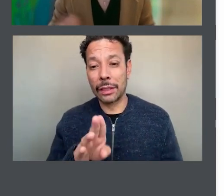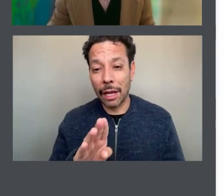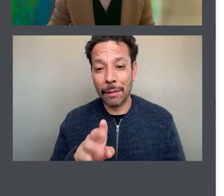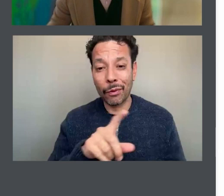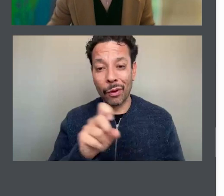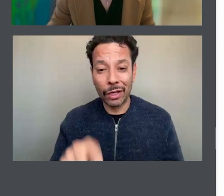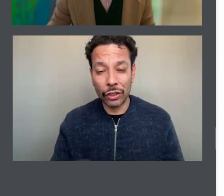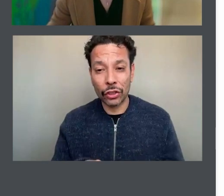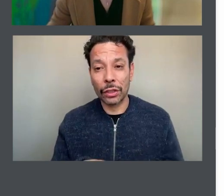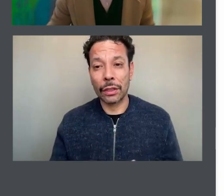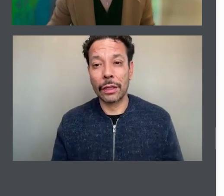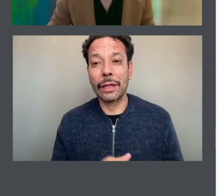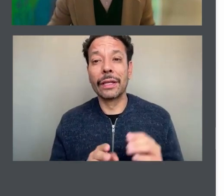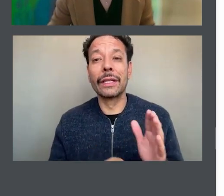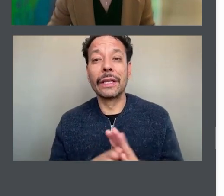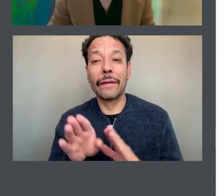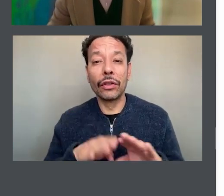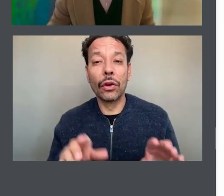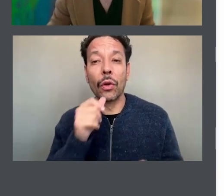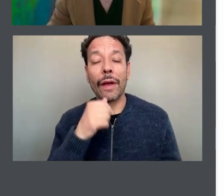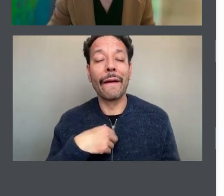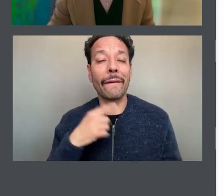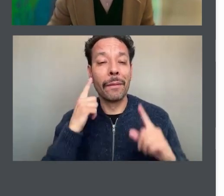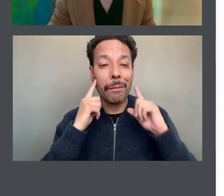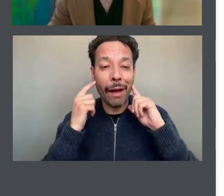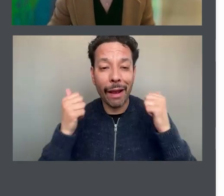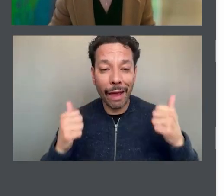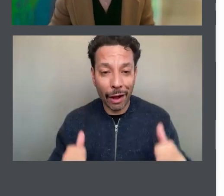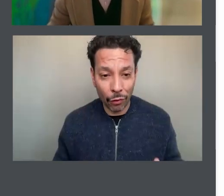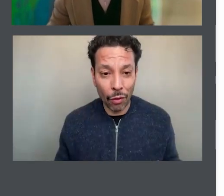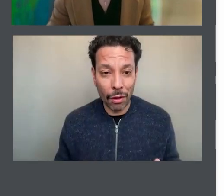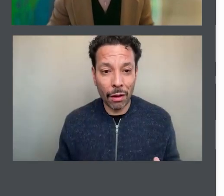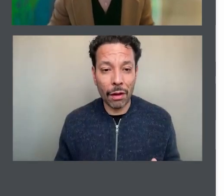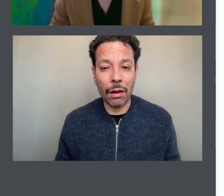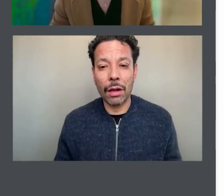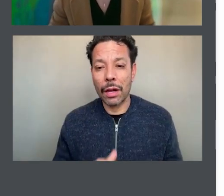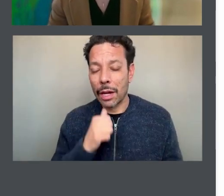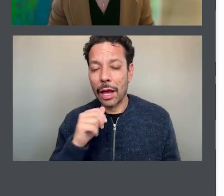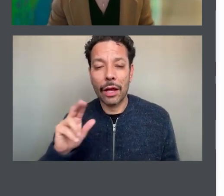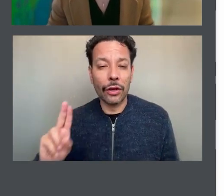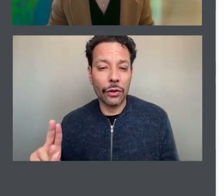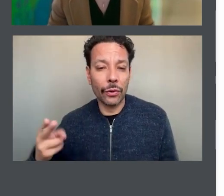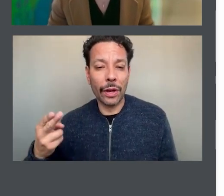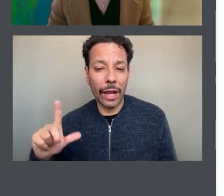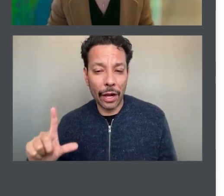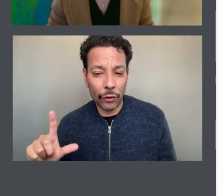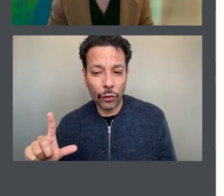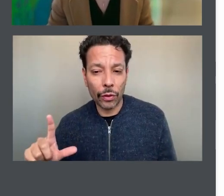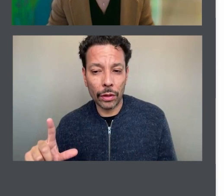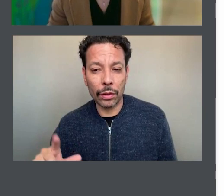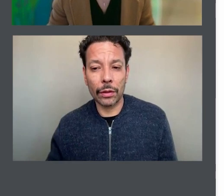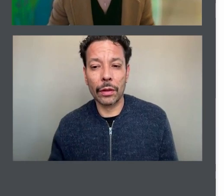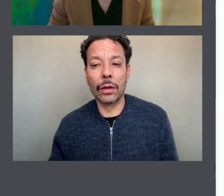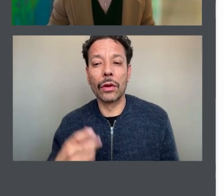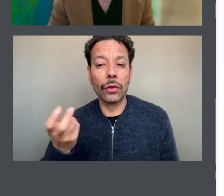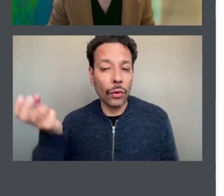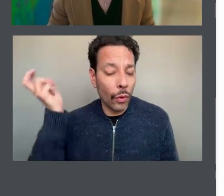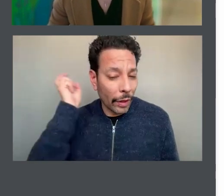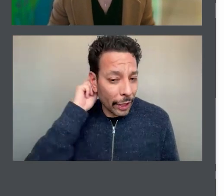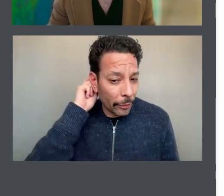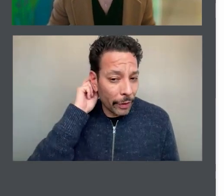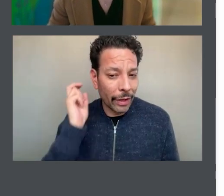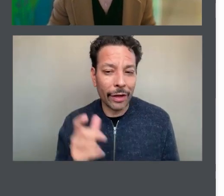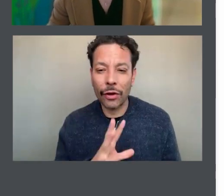sub-questions. It was developed with children who have bilateral hearing loss, again, not unilateral, cochlear implant candidates. There is